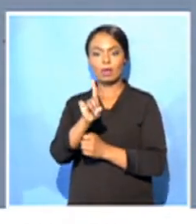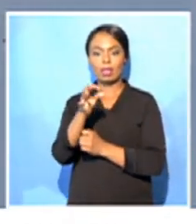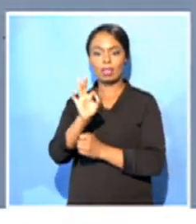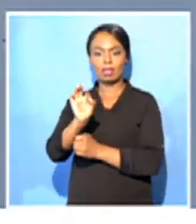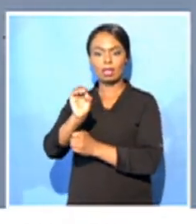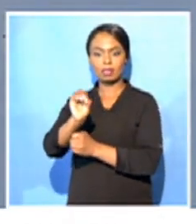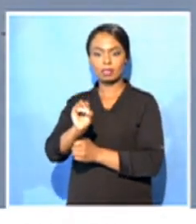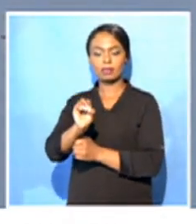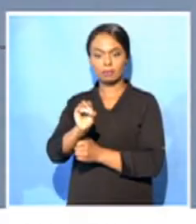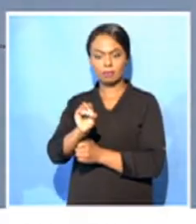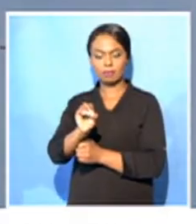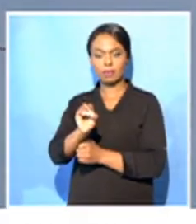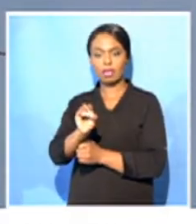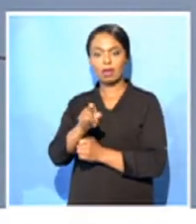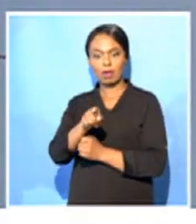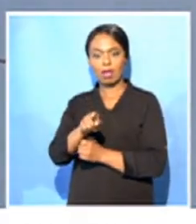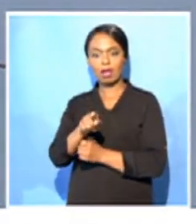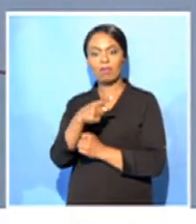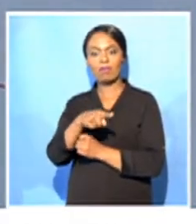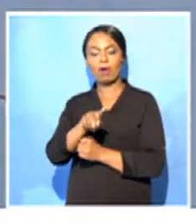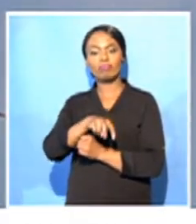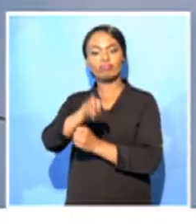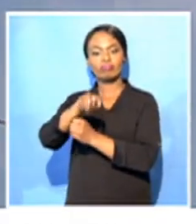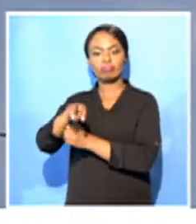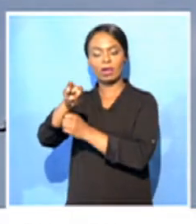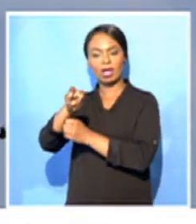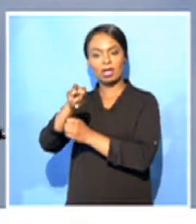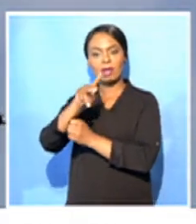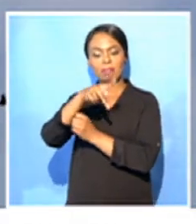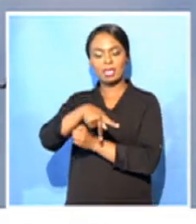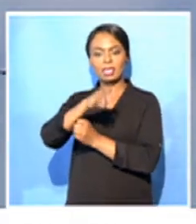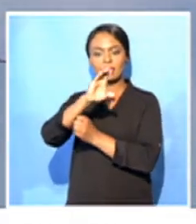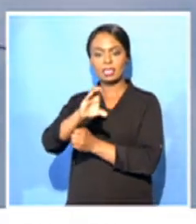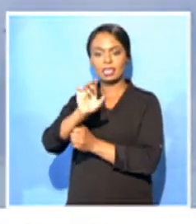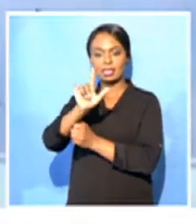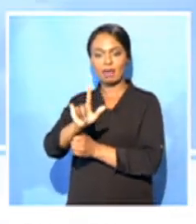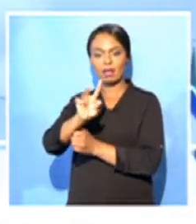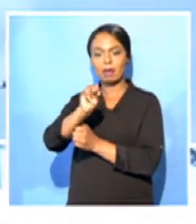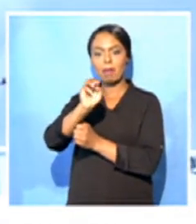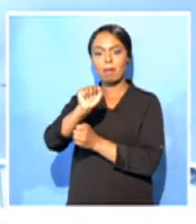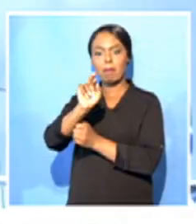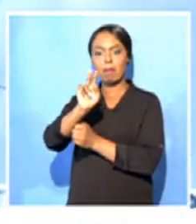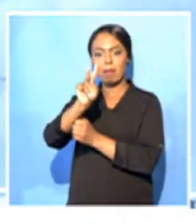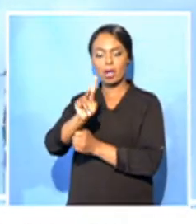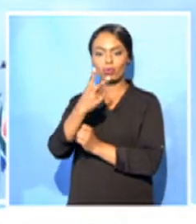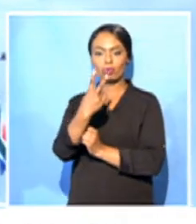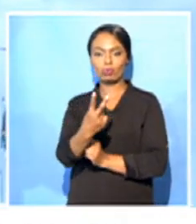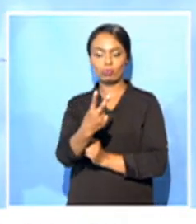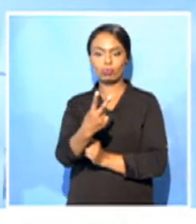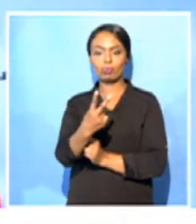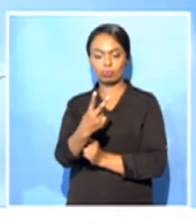the basic flying training formation of the Pilatus PC-7 Mark II from the Central Flying